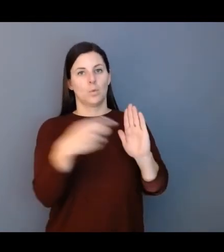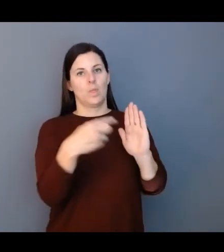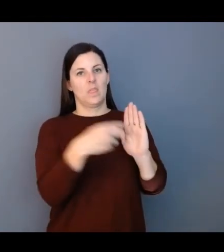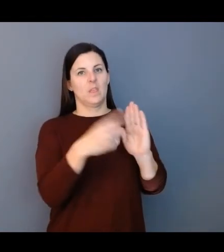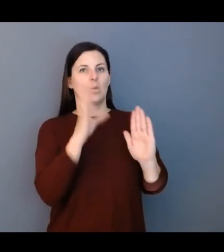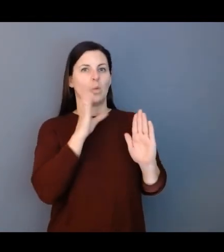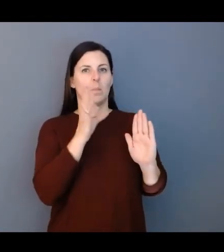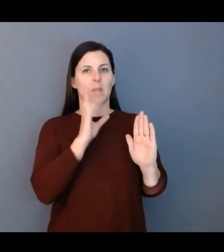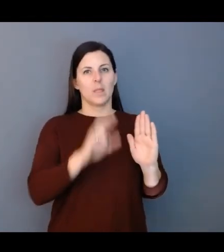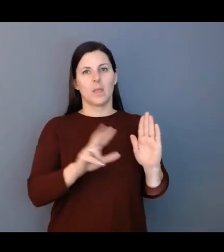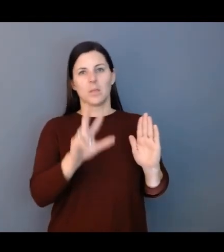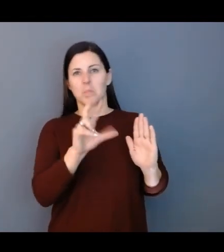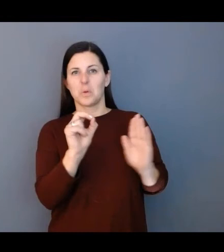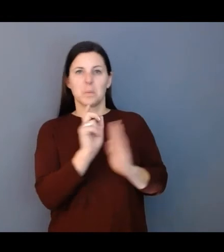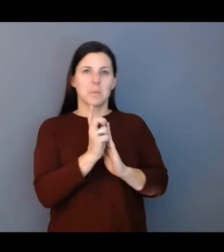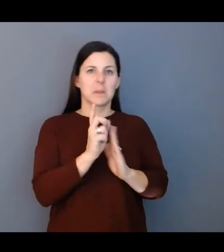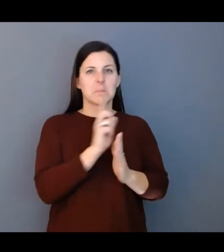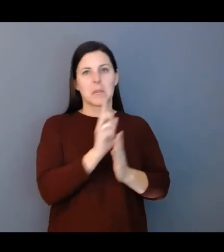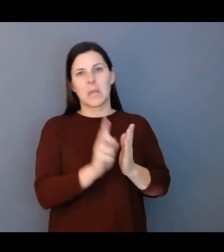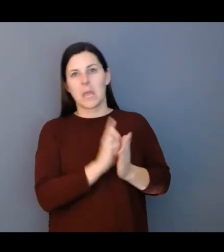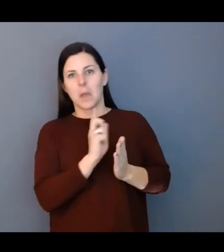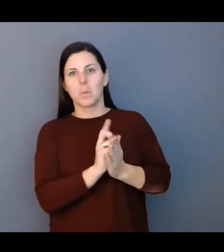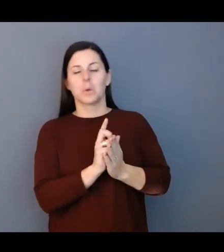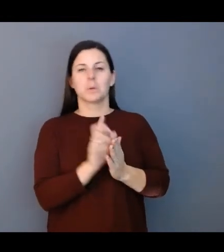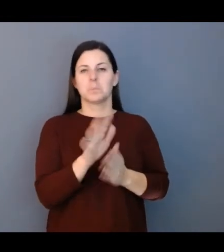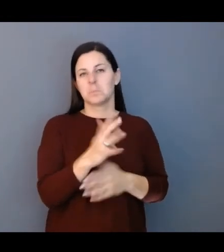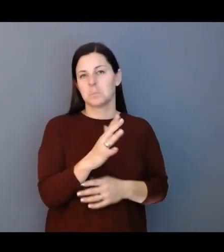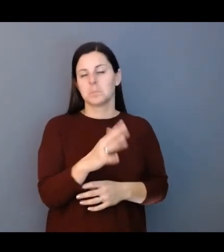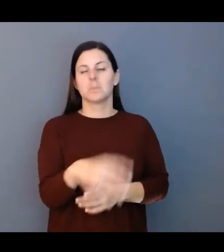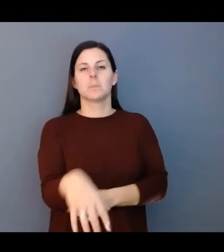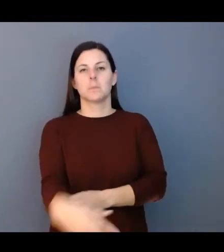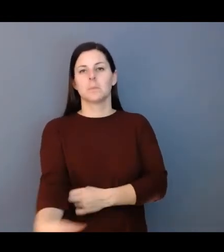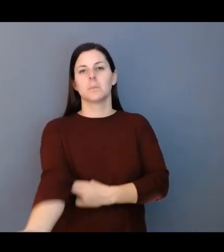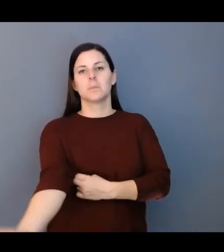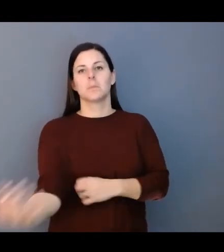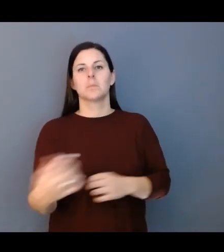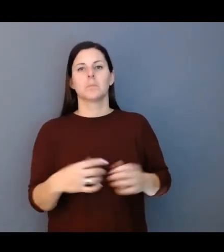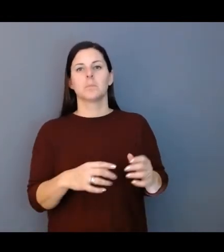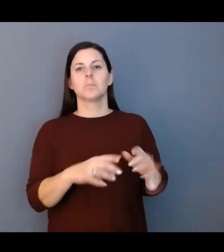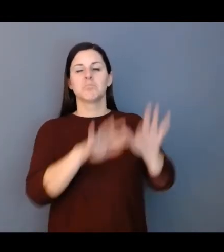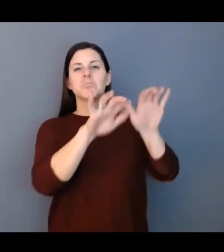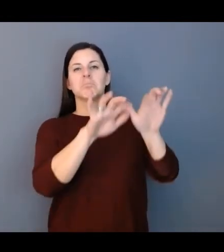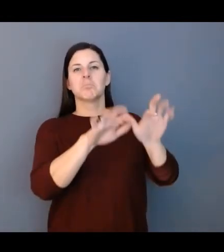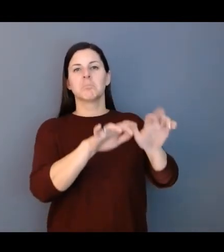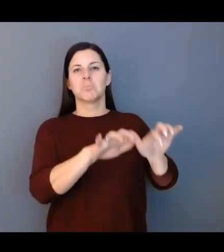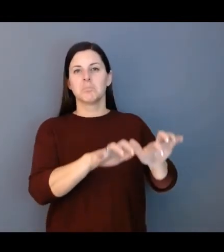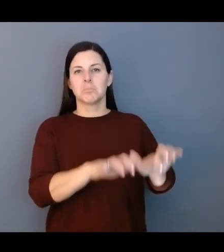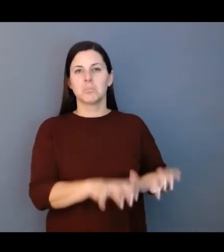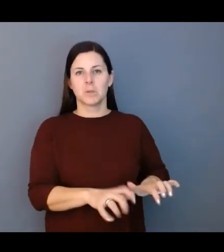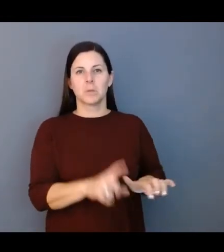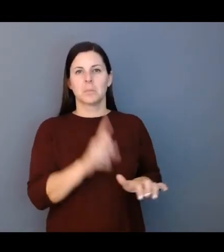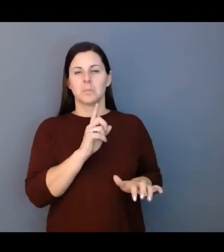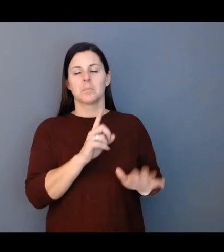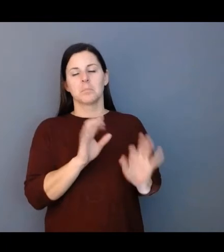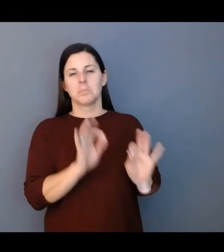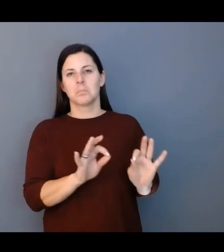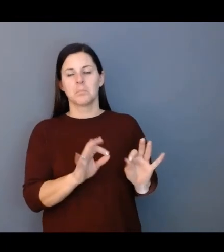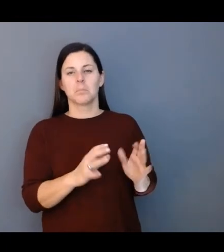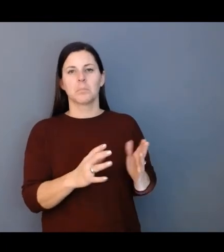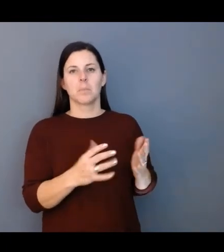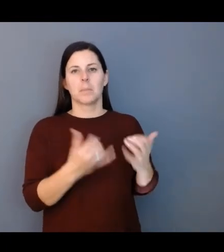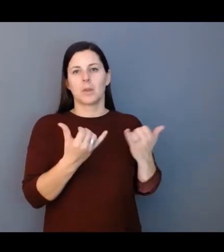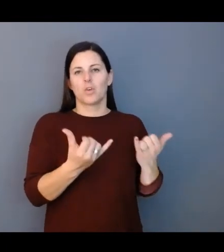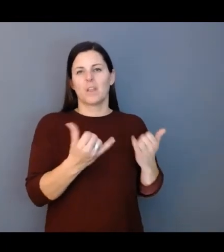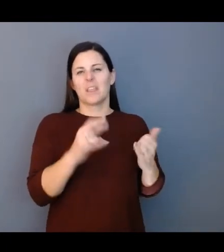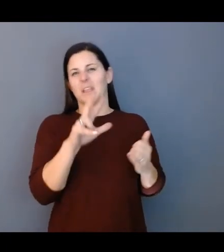job. It will take like 30 to 1 hour. And we are working to improve this particular